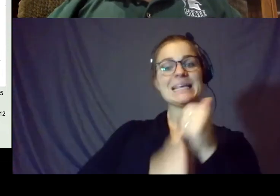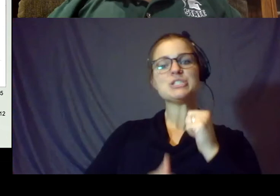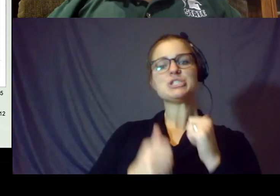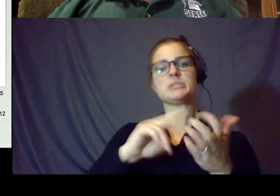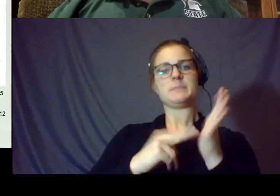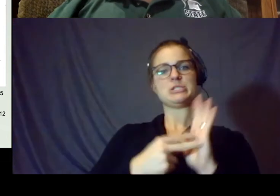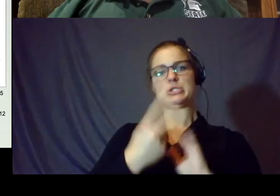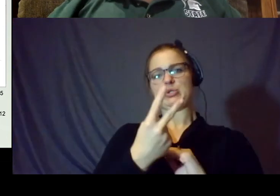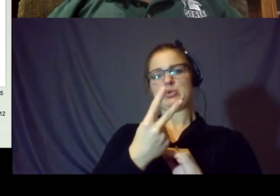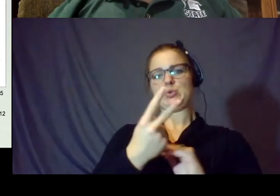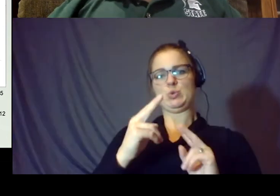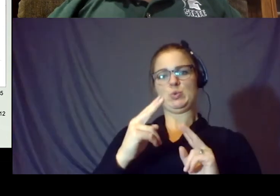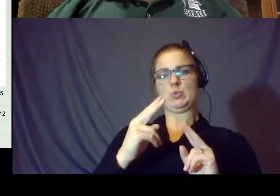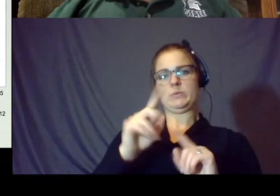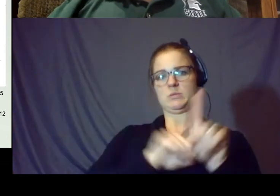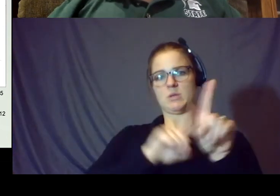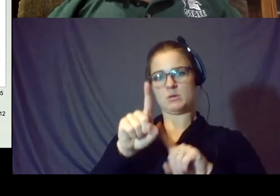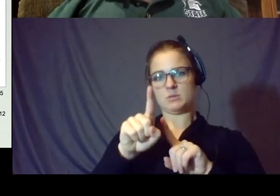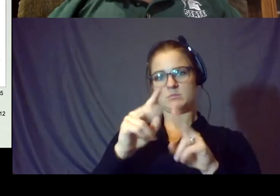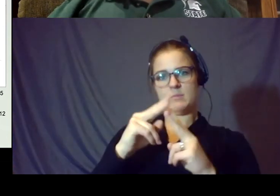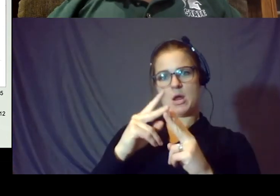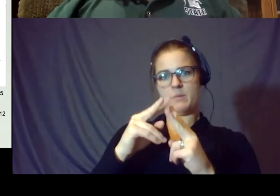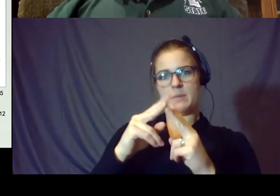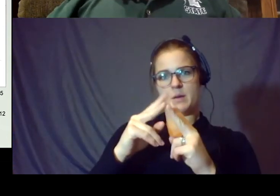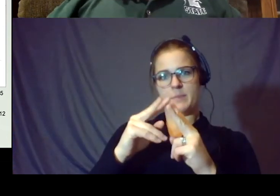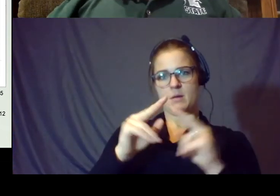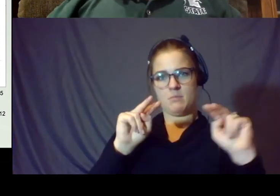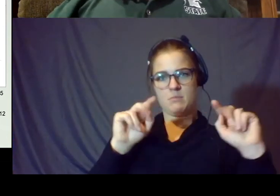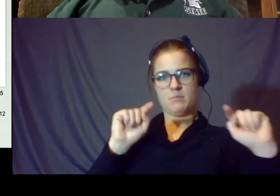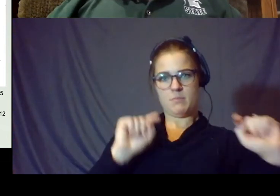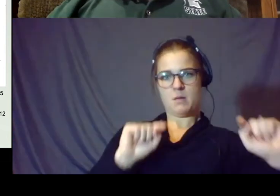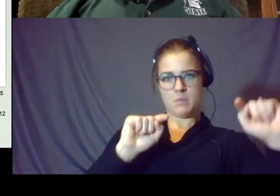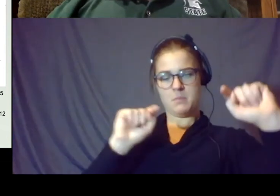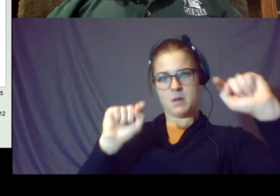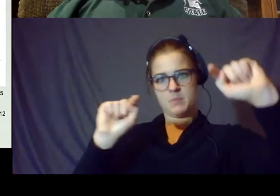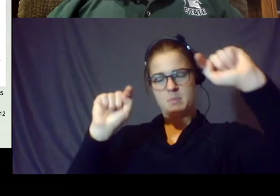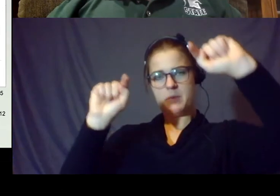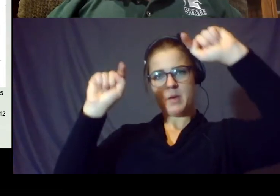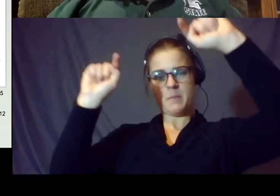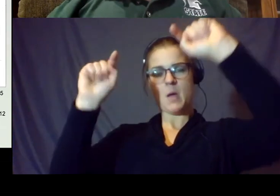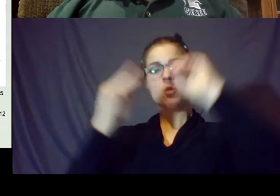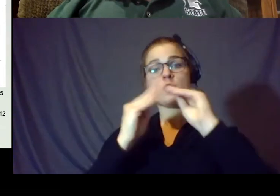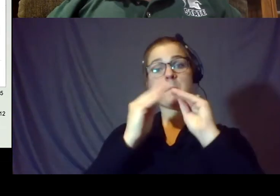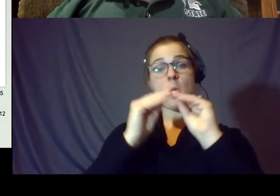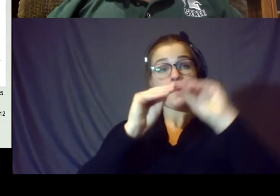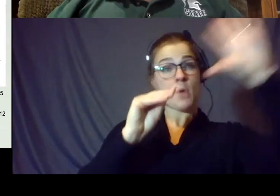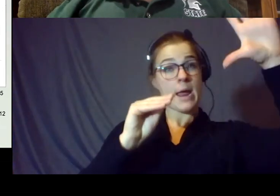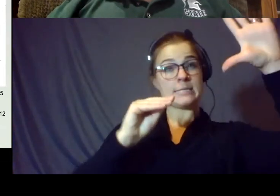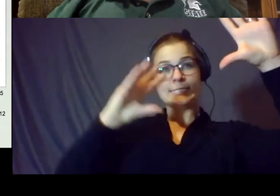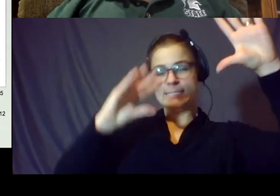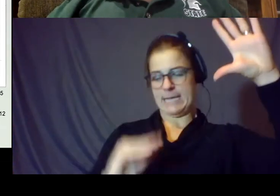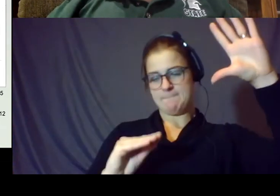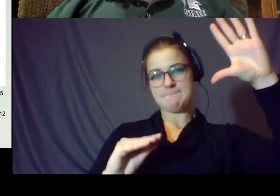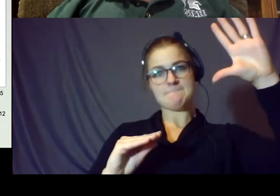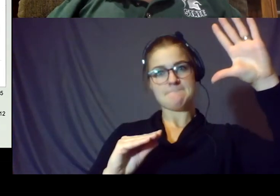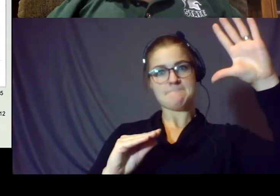Here's a pair. This is a pair, okay? This right here, that's a pair. The brightness, the brightest and the dimmest, remember, the bigger the